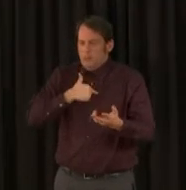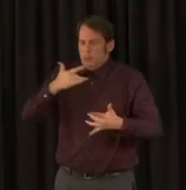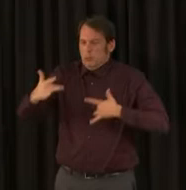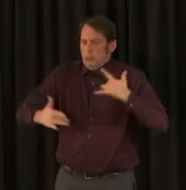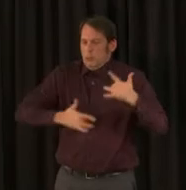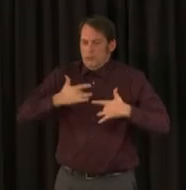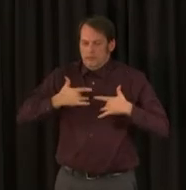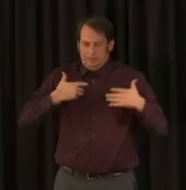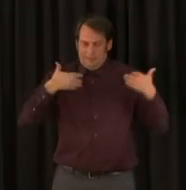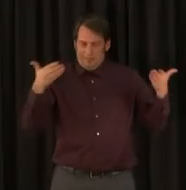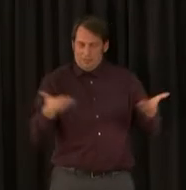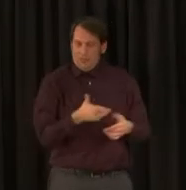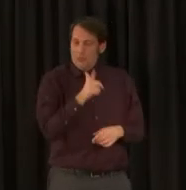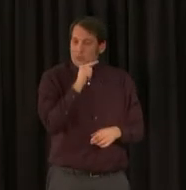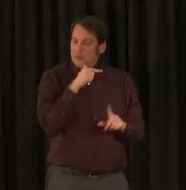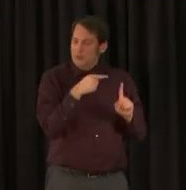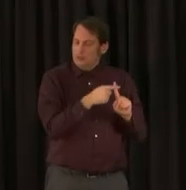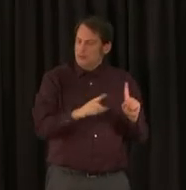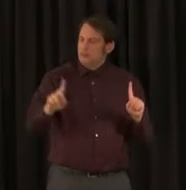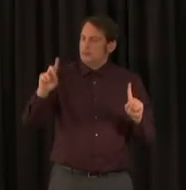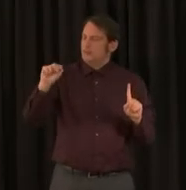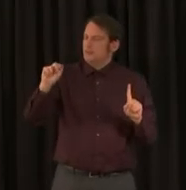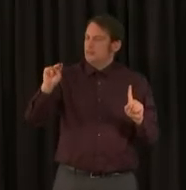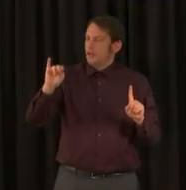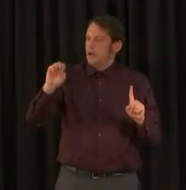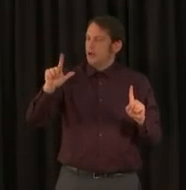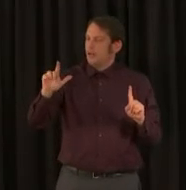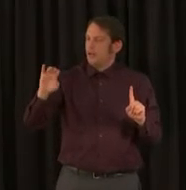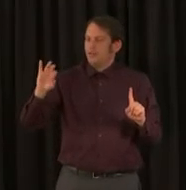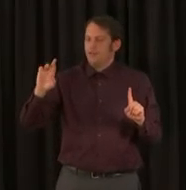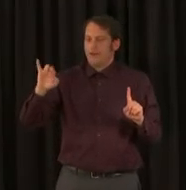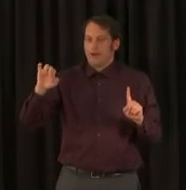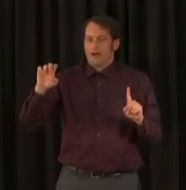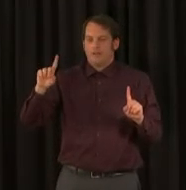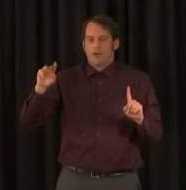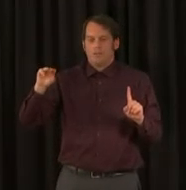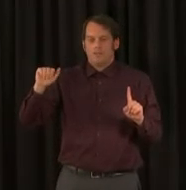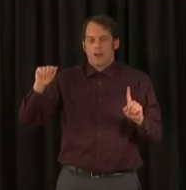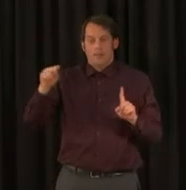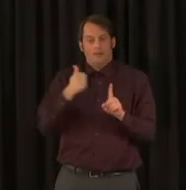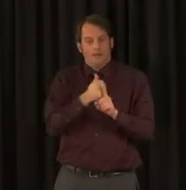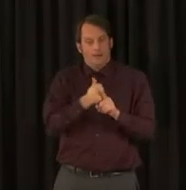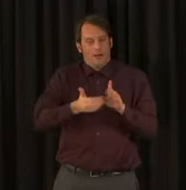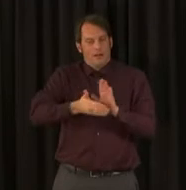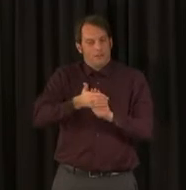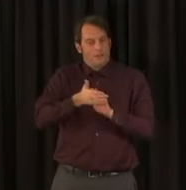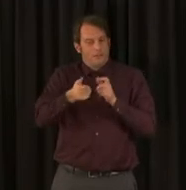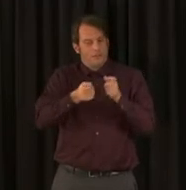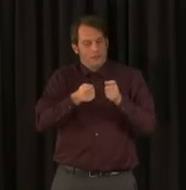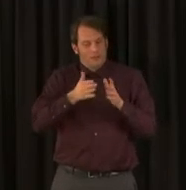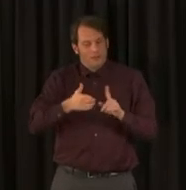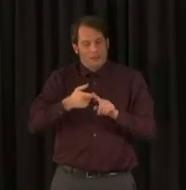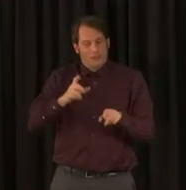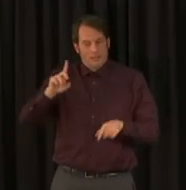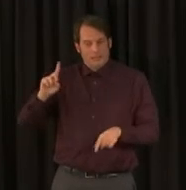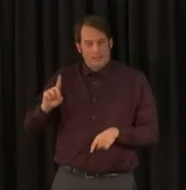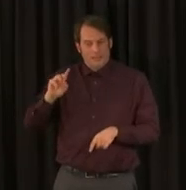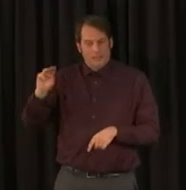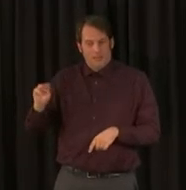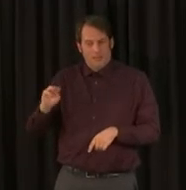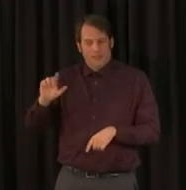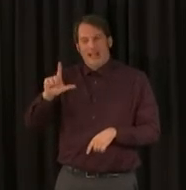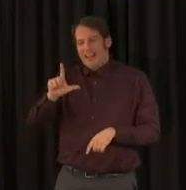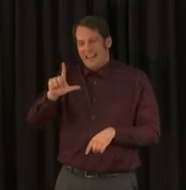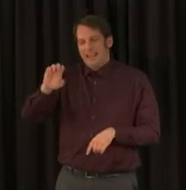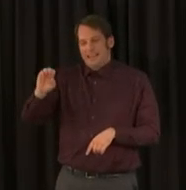Daniel Freeman, who is the Loan Operations Manager from LEDC, to talk to us a little bit about how LEDC is helping